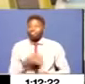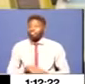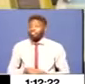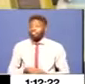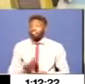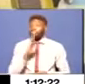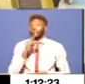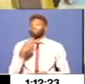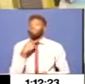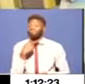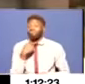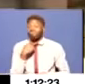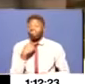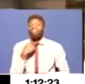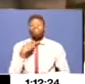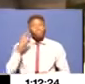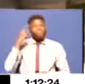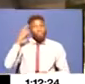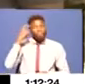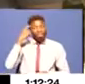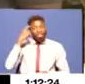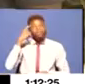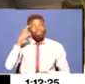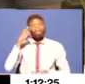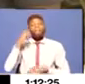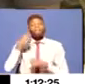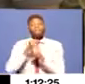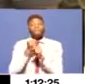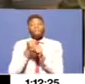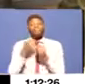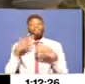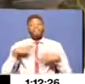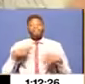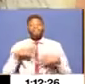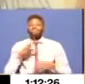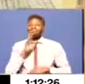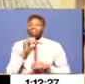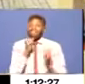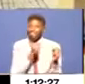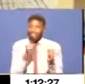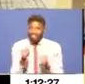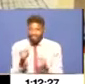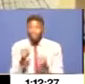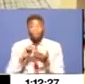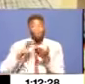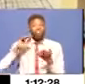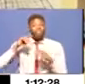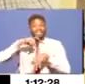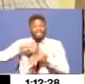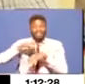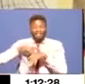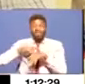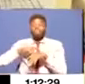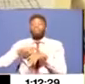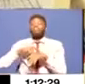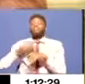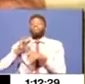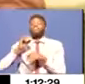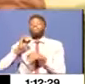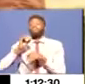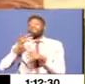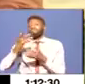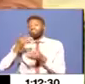physically hard to speak. Stammering is often hereditary. 75% of most adults who stammer are male.